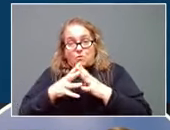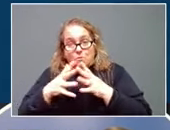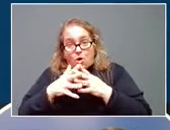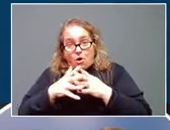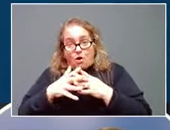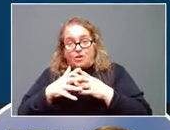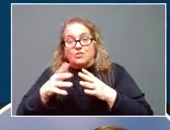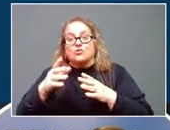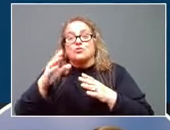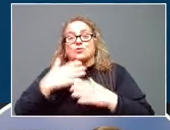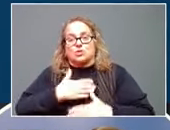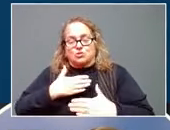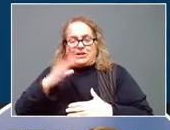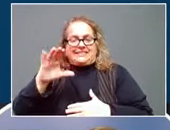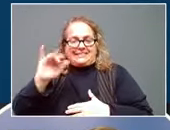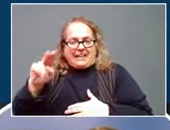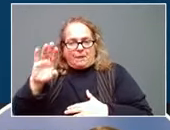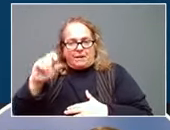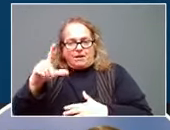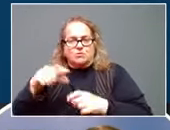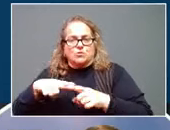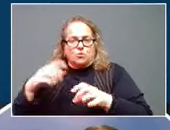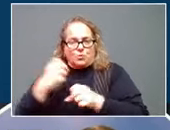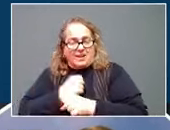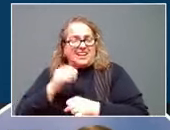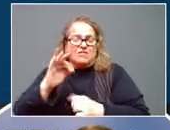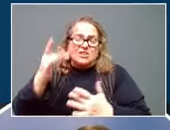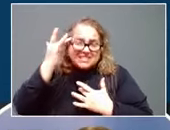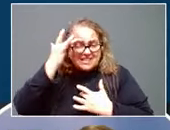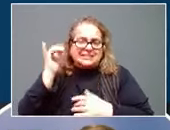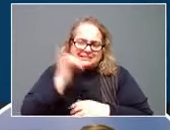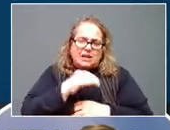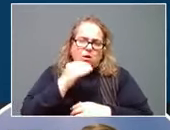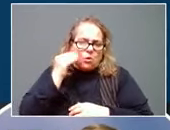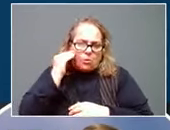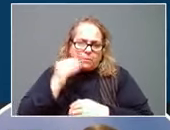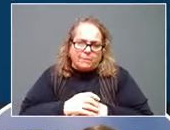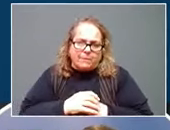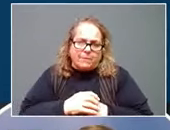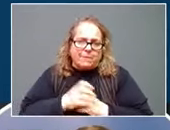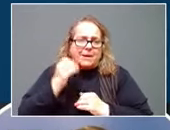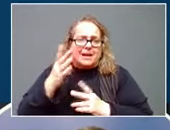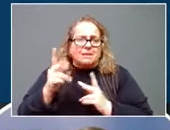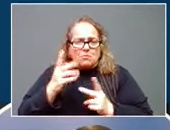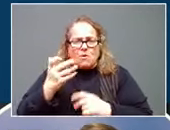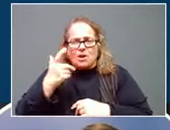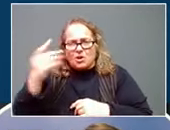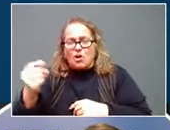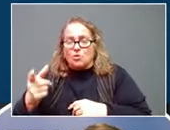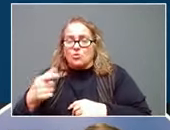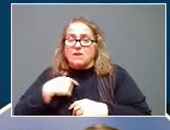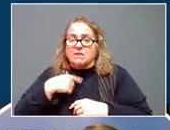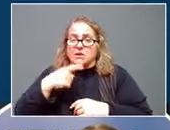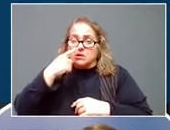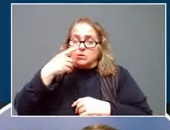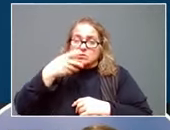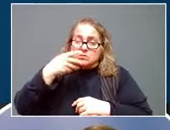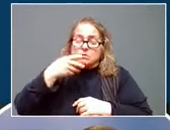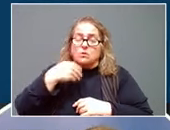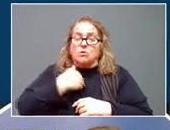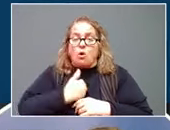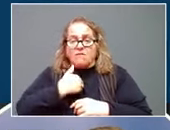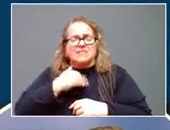one, if you're sick, stay home, right? I know lots of people want to go out. You have a runny nose, you have a cough, stay home. You want to make